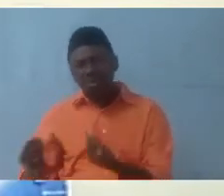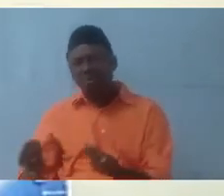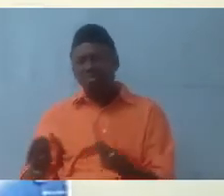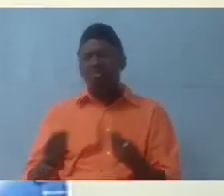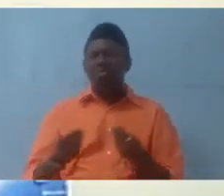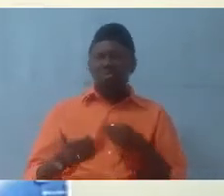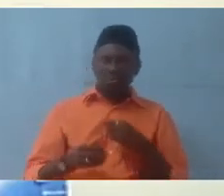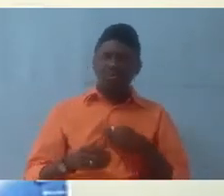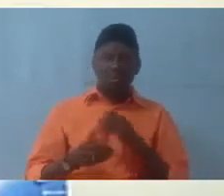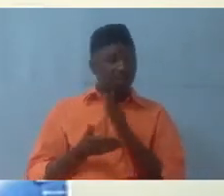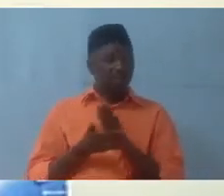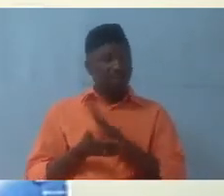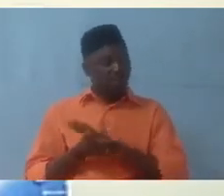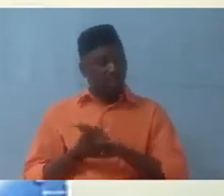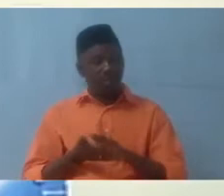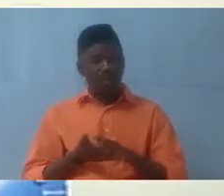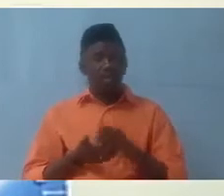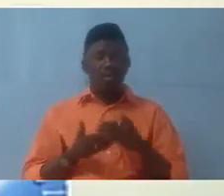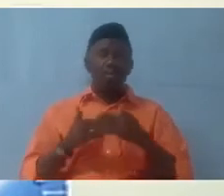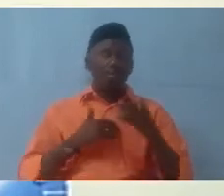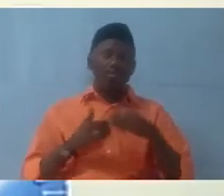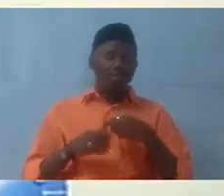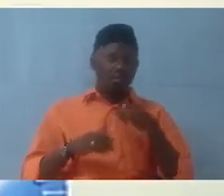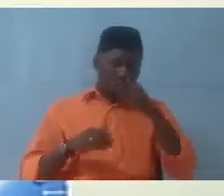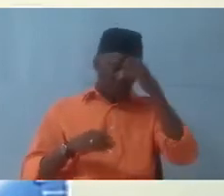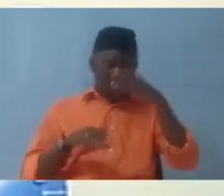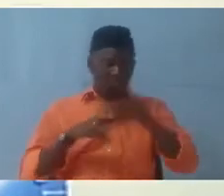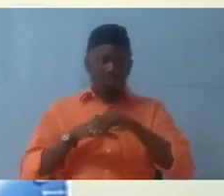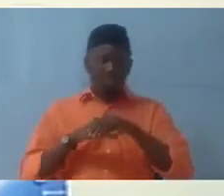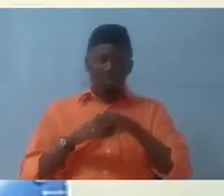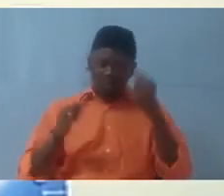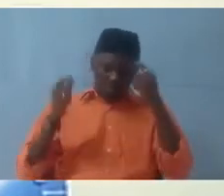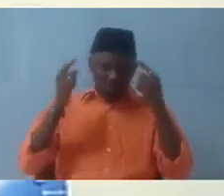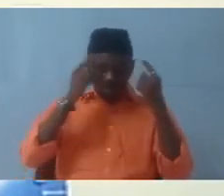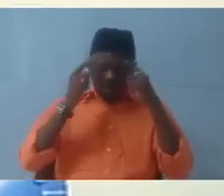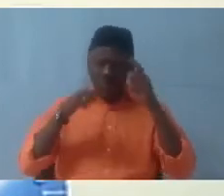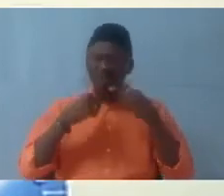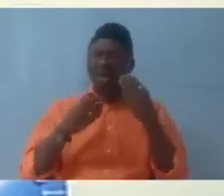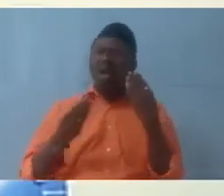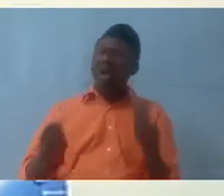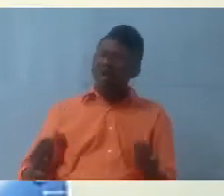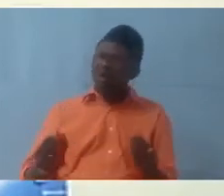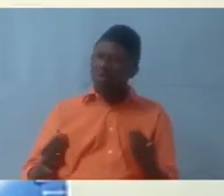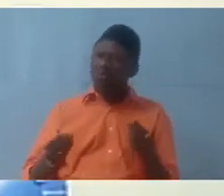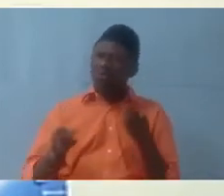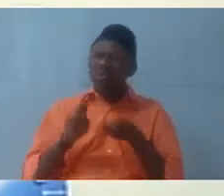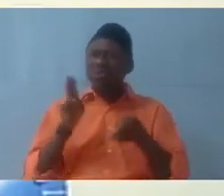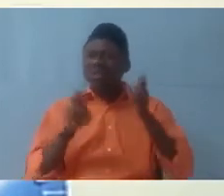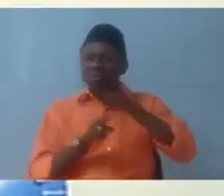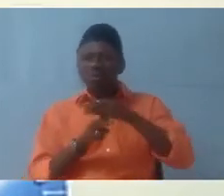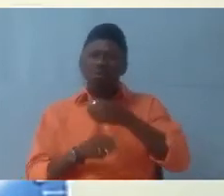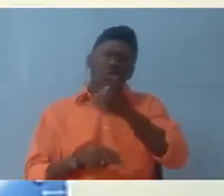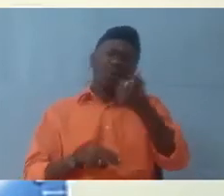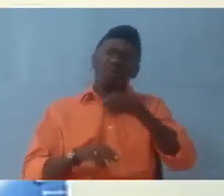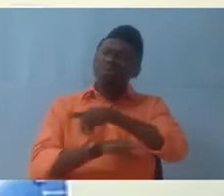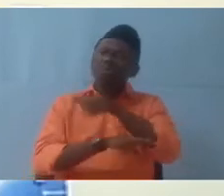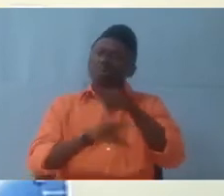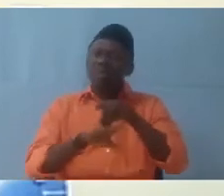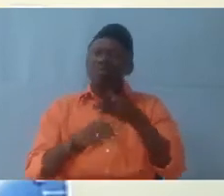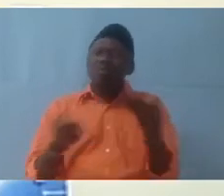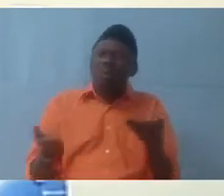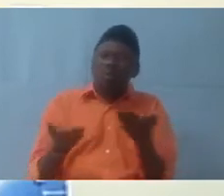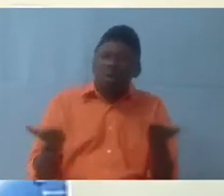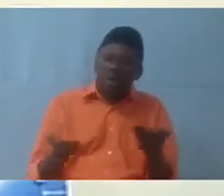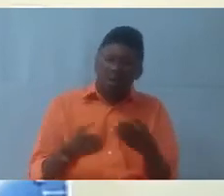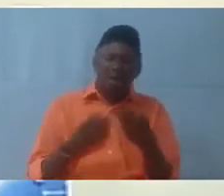really worried about taking the matter to another level. Way nak ñel mu ngi woné rek ñel ni ci suñ nawlé yépp ñu ngi doon